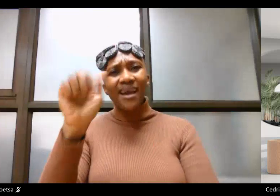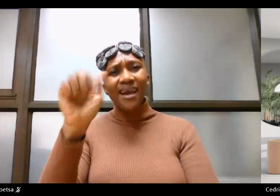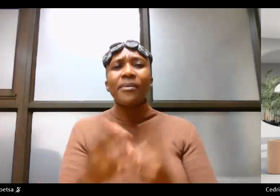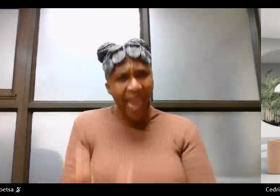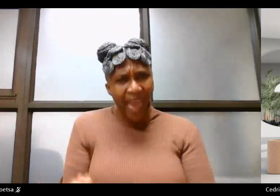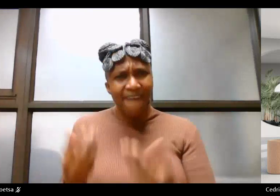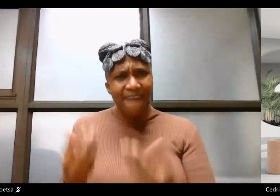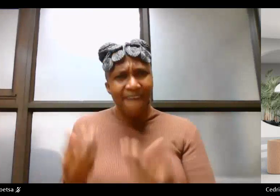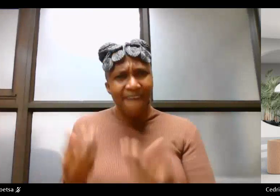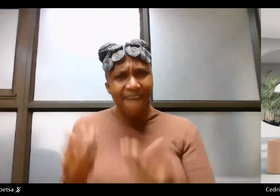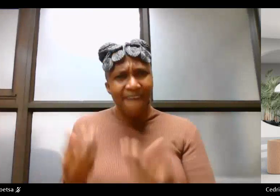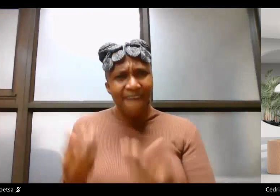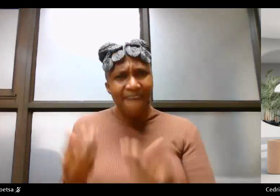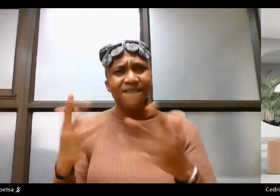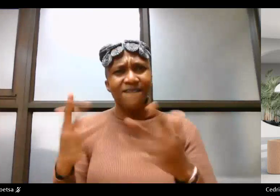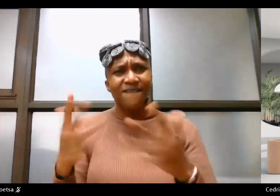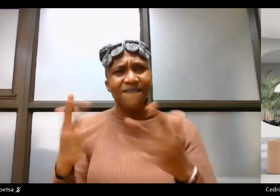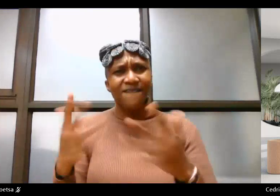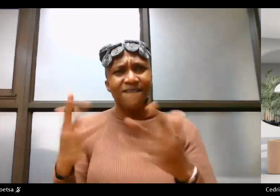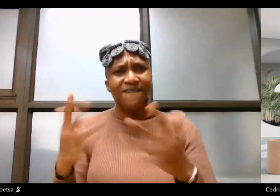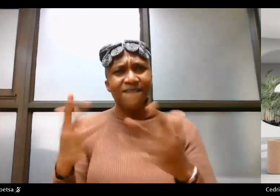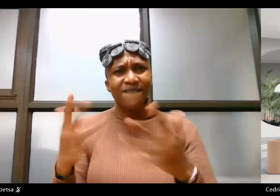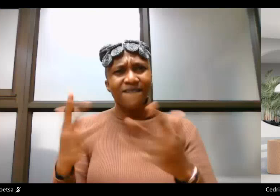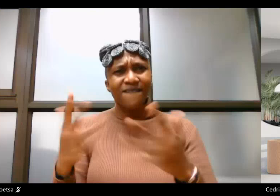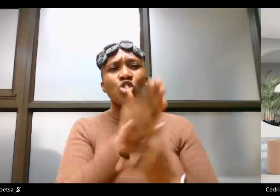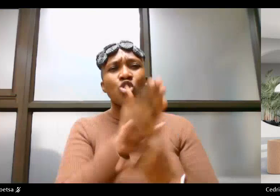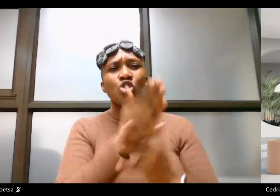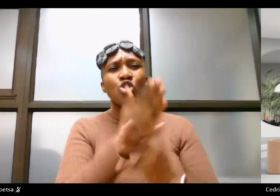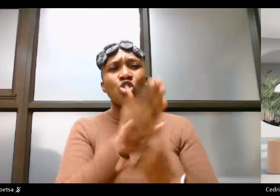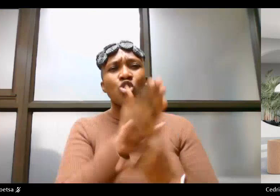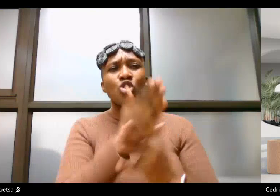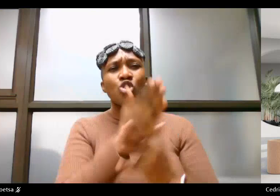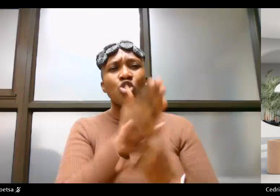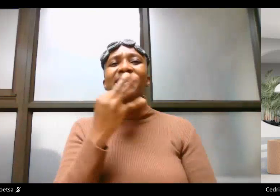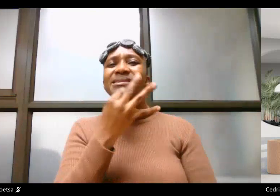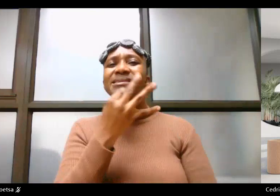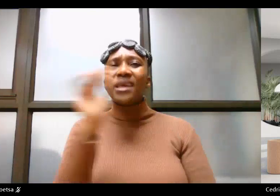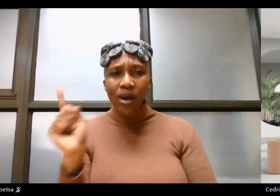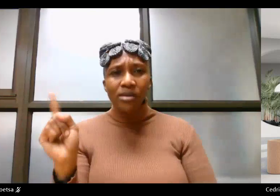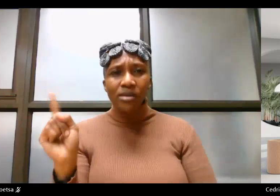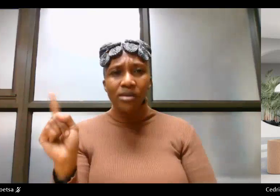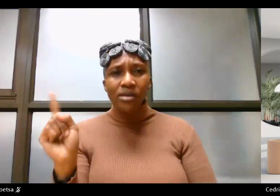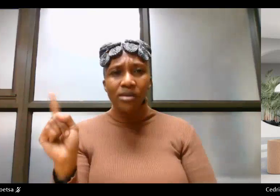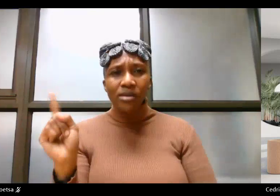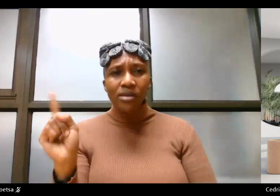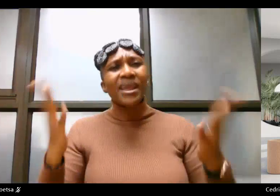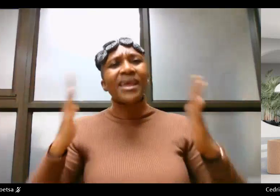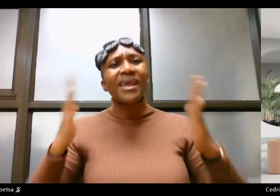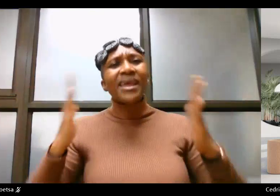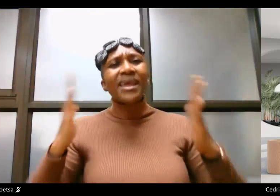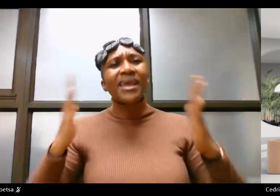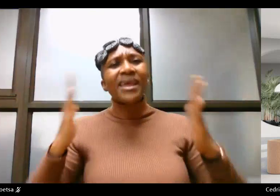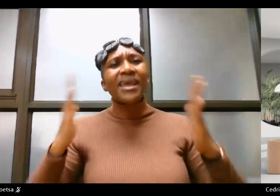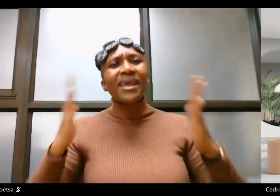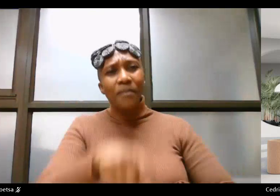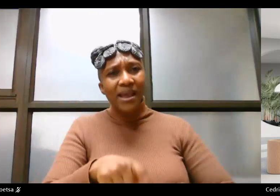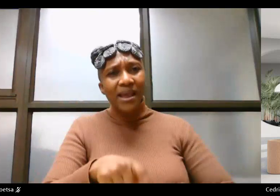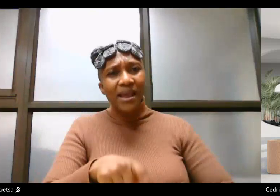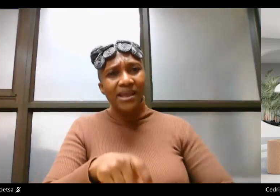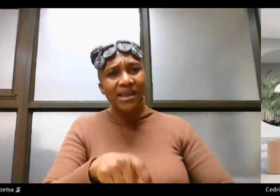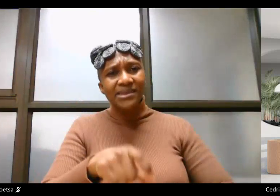of, through the lens of spirituality, where they said that, you know what, the body of the person is not the whole story of the